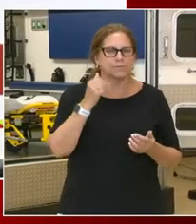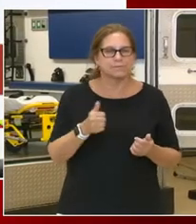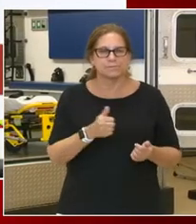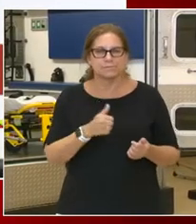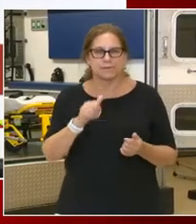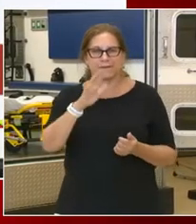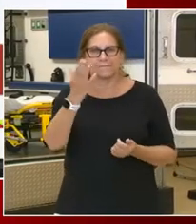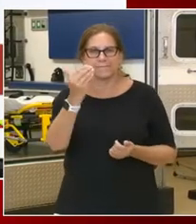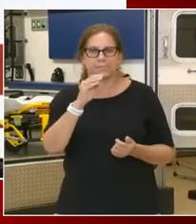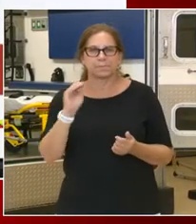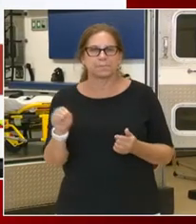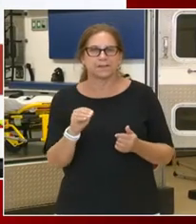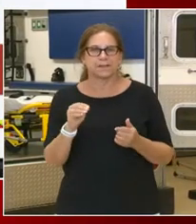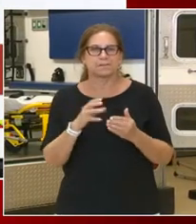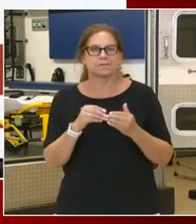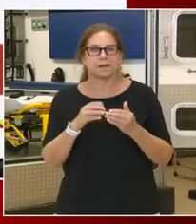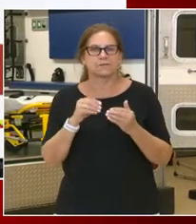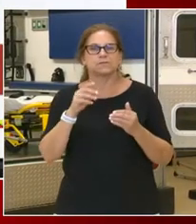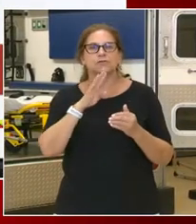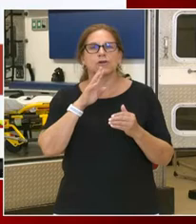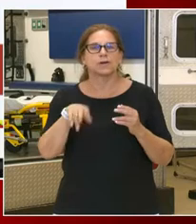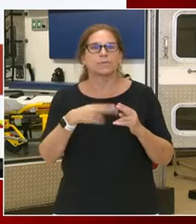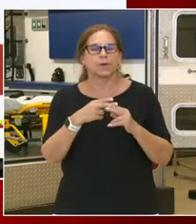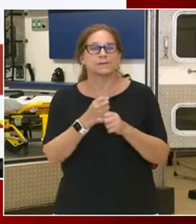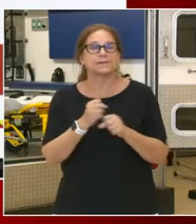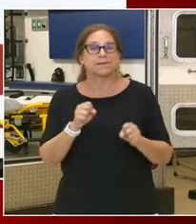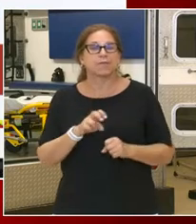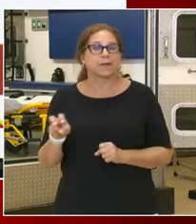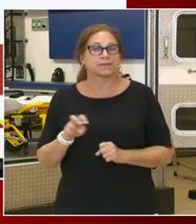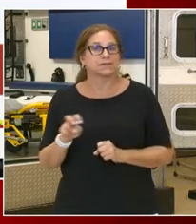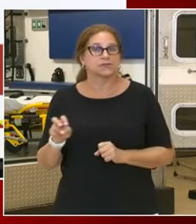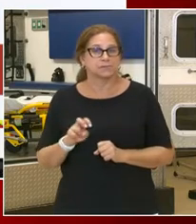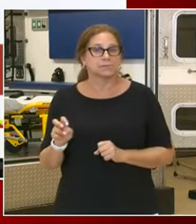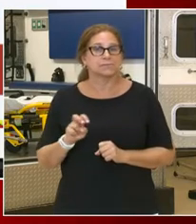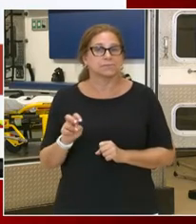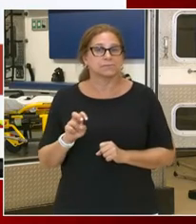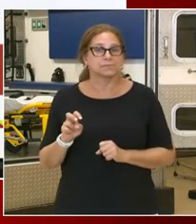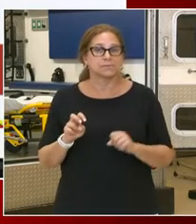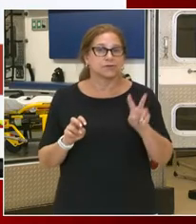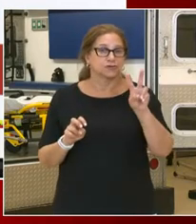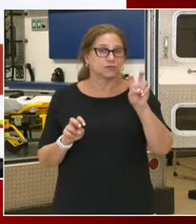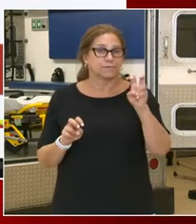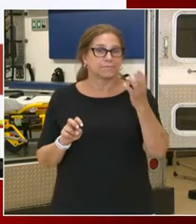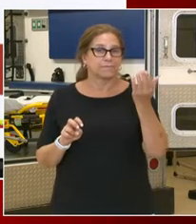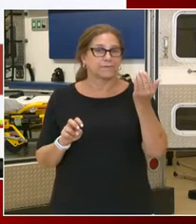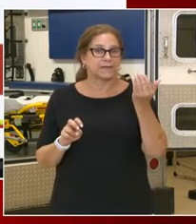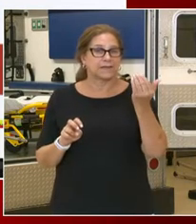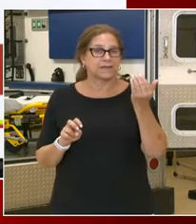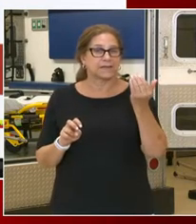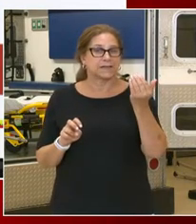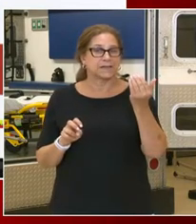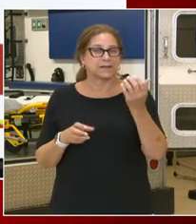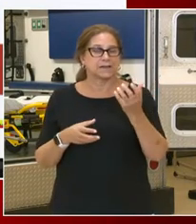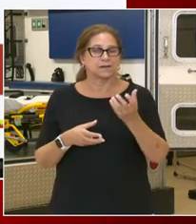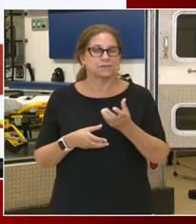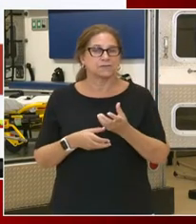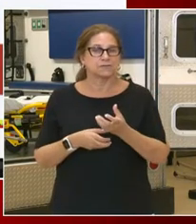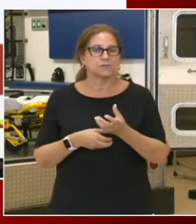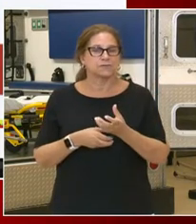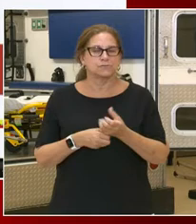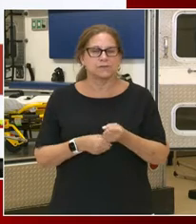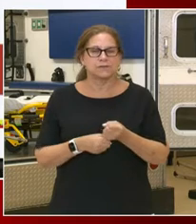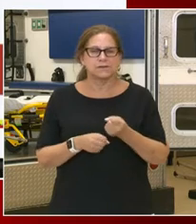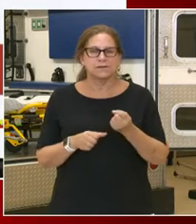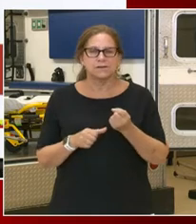in safe passage, which will ensure that we have 215 trusted adults on the pathways that